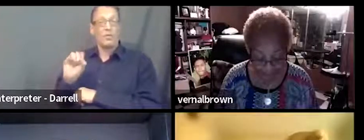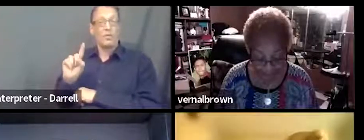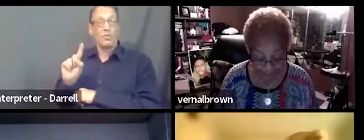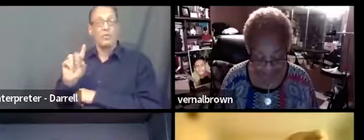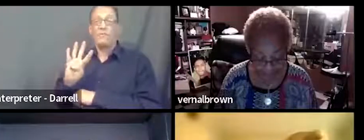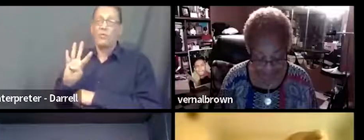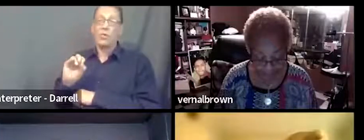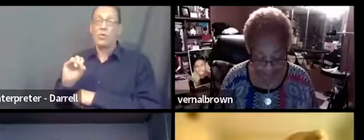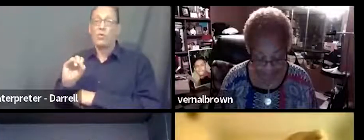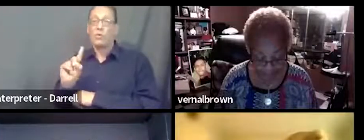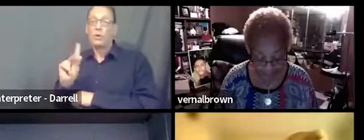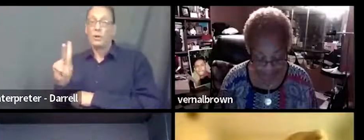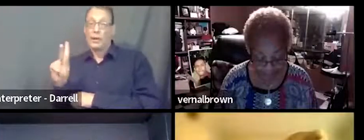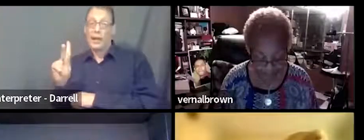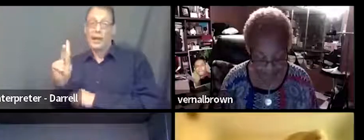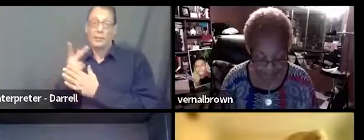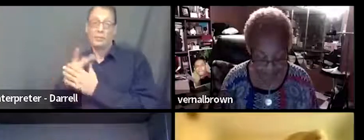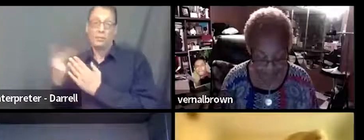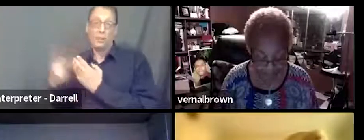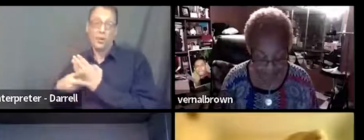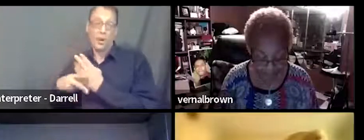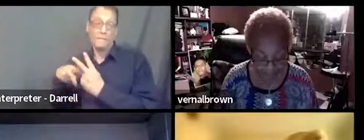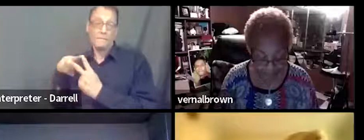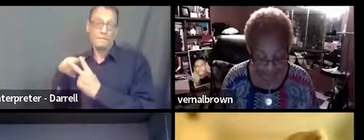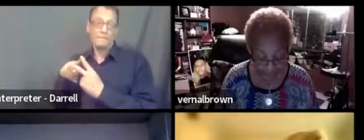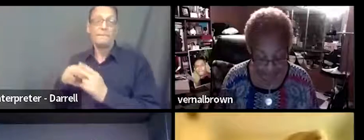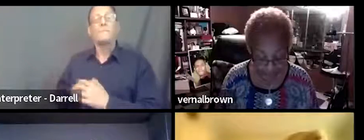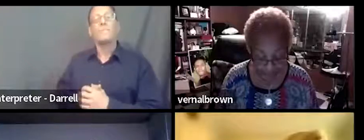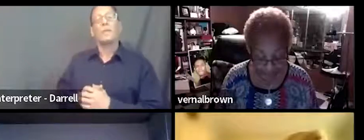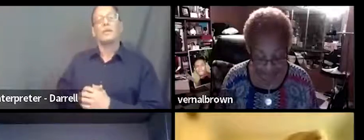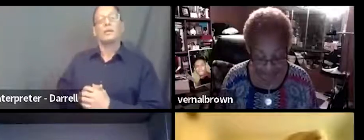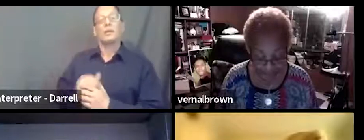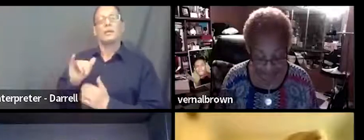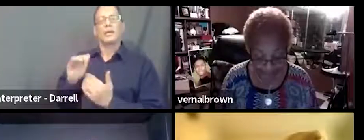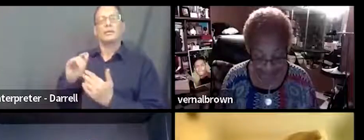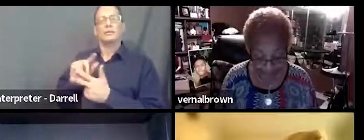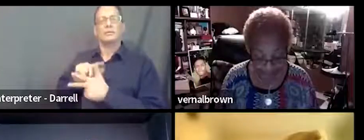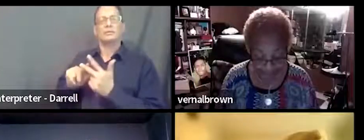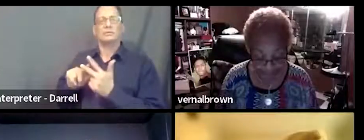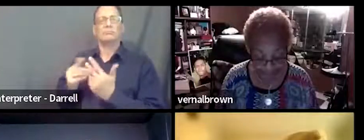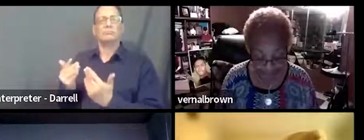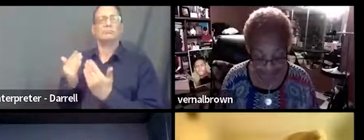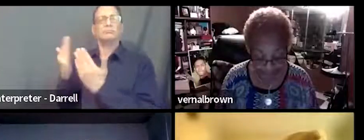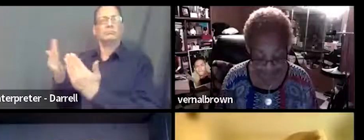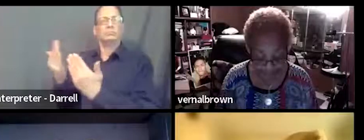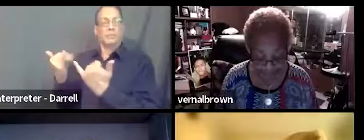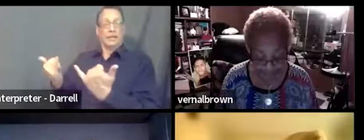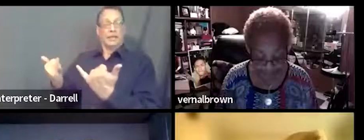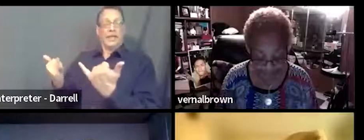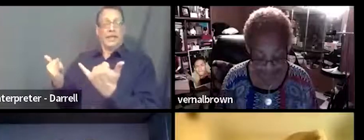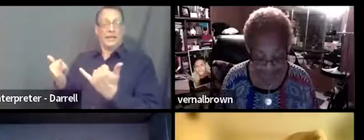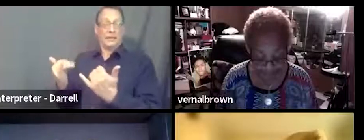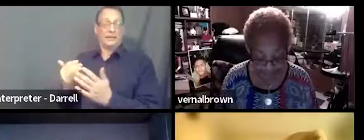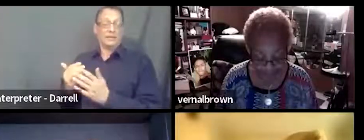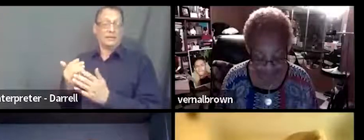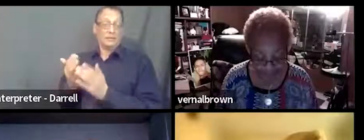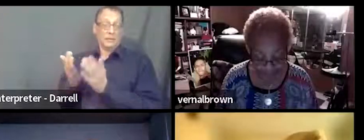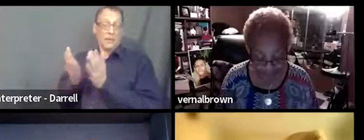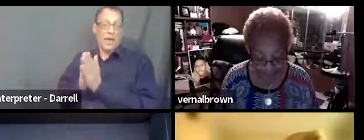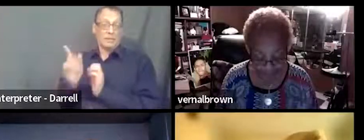Program, Resolution 1216, is also being presented at today's meeting with the committee's recommendation of